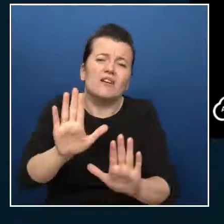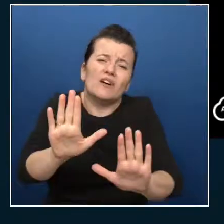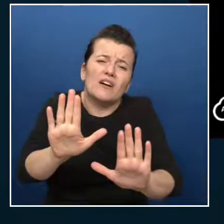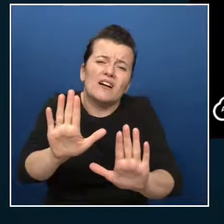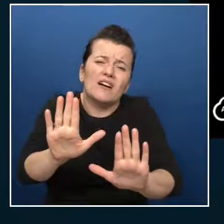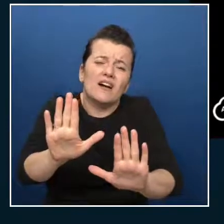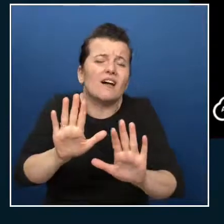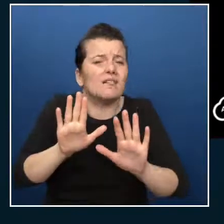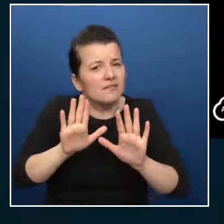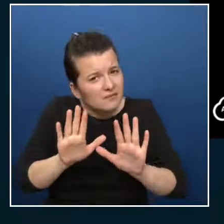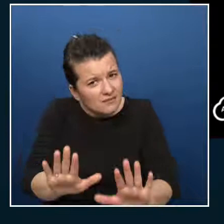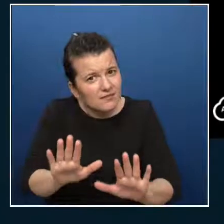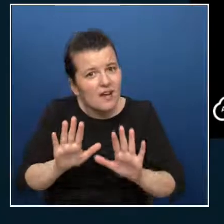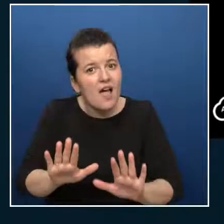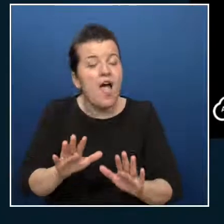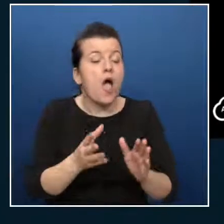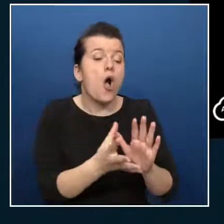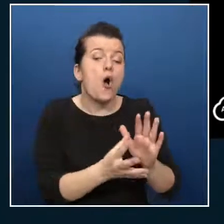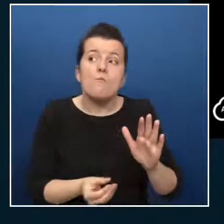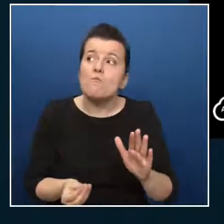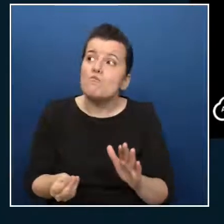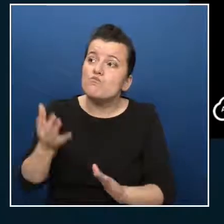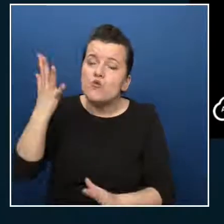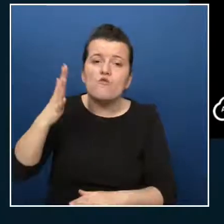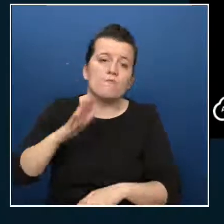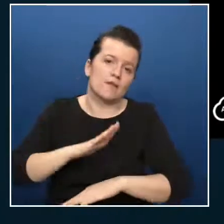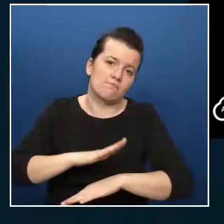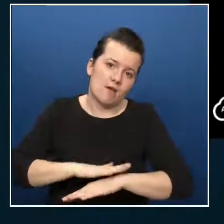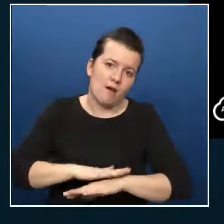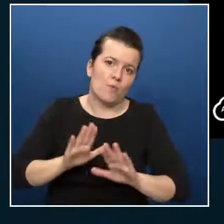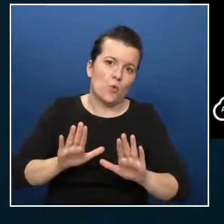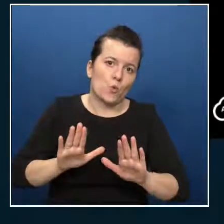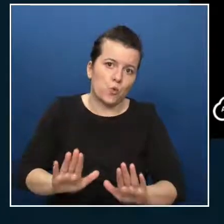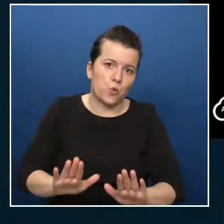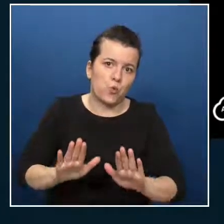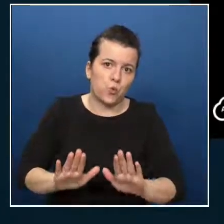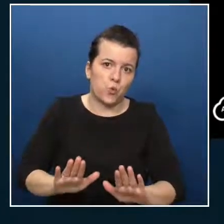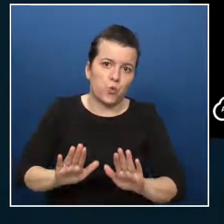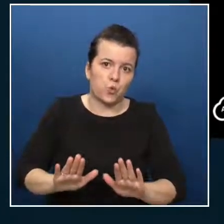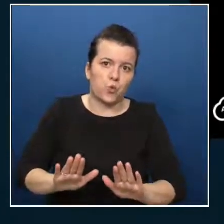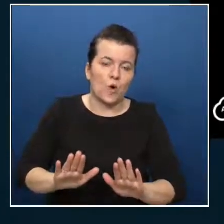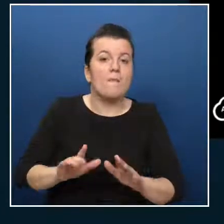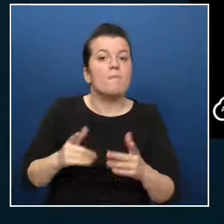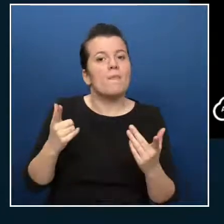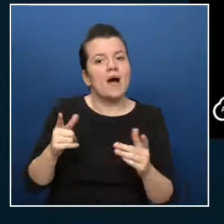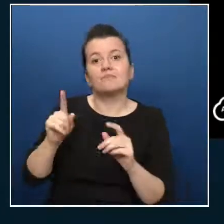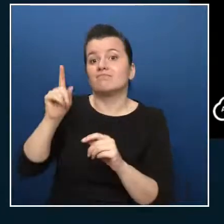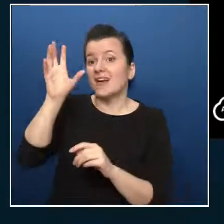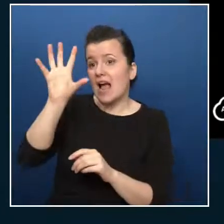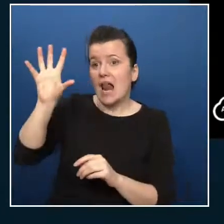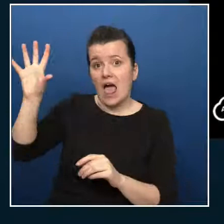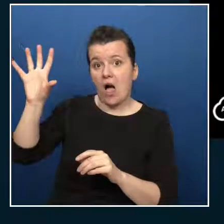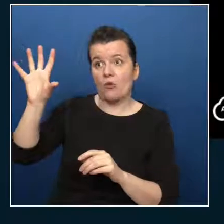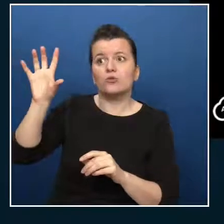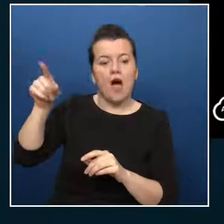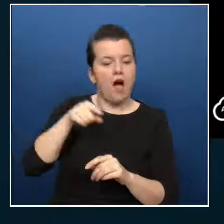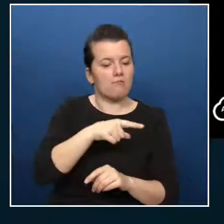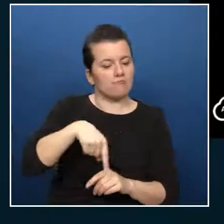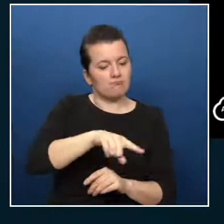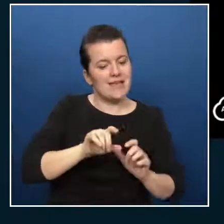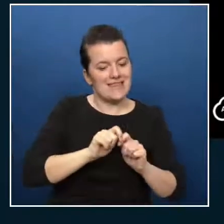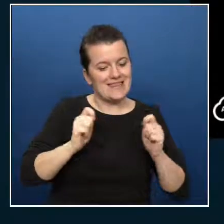and it takes time. You need a good cloud team, and you need the knowledge. So don't